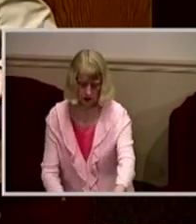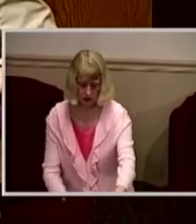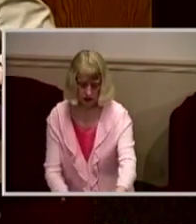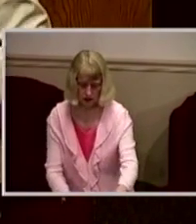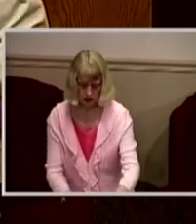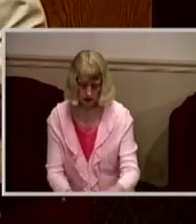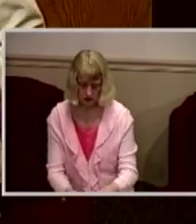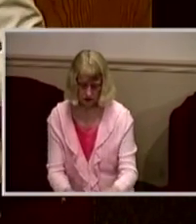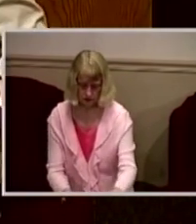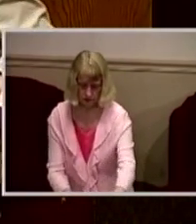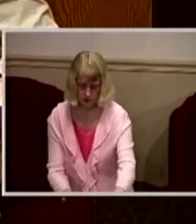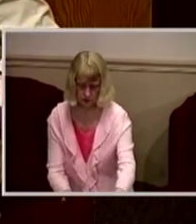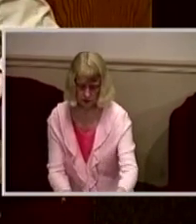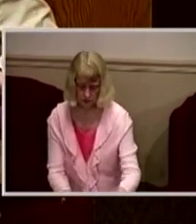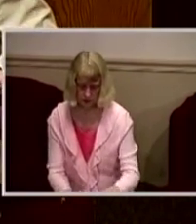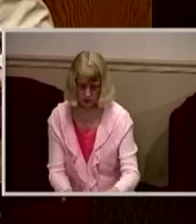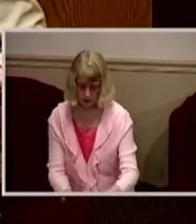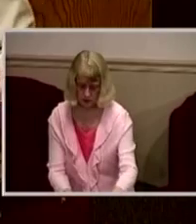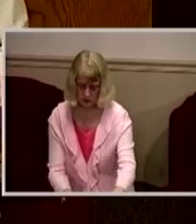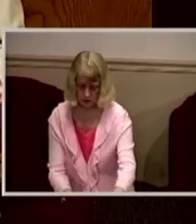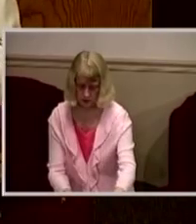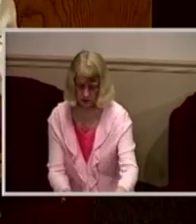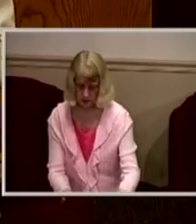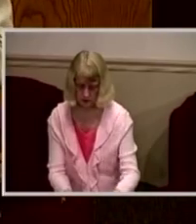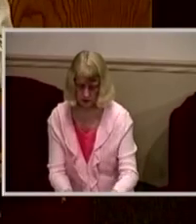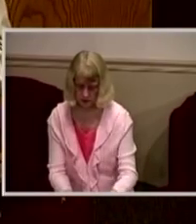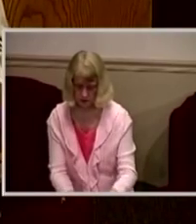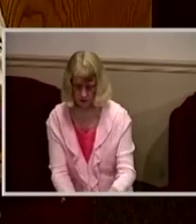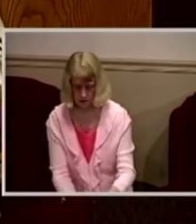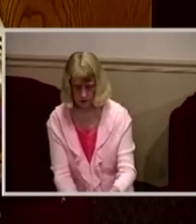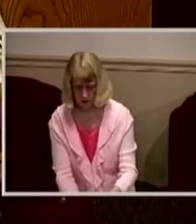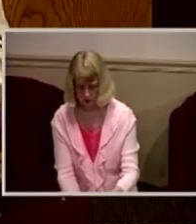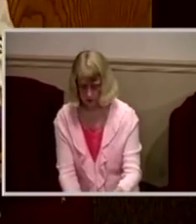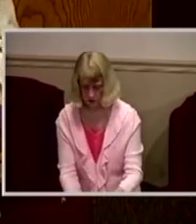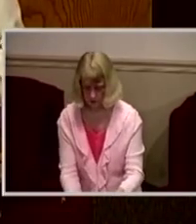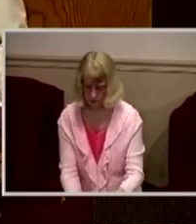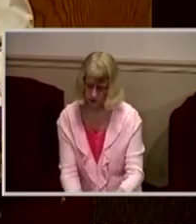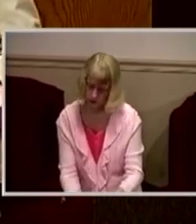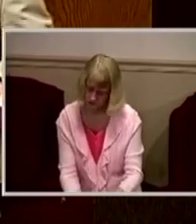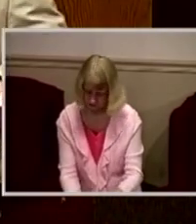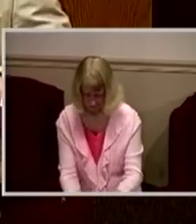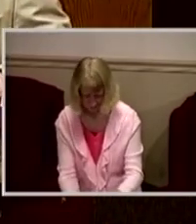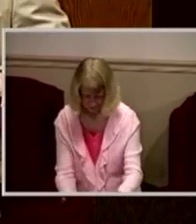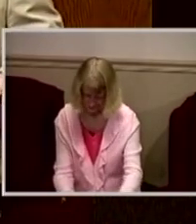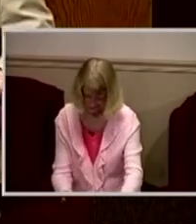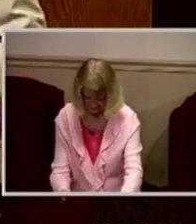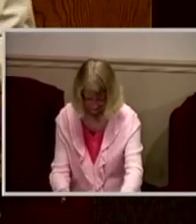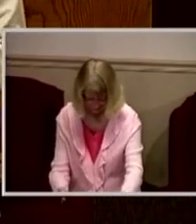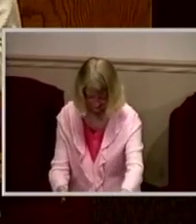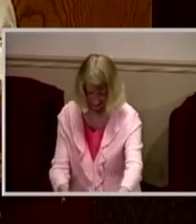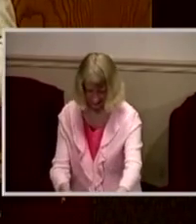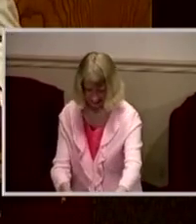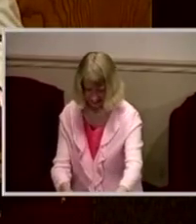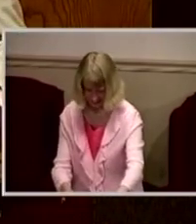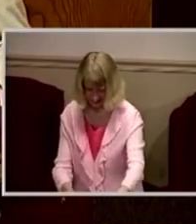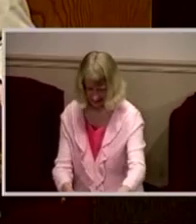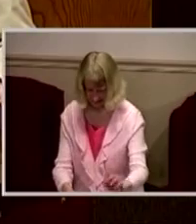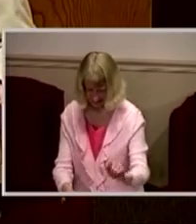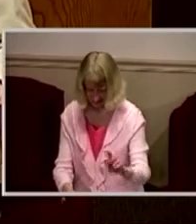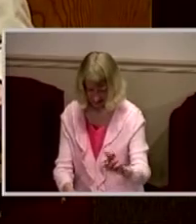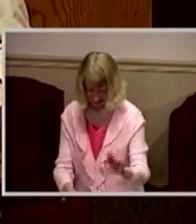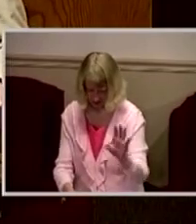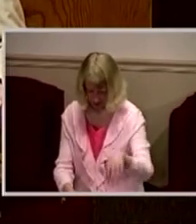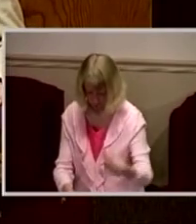15. And in addition today, turn to Ephesians chapter 2. So Titus chapter